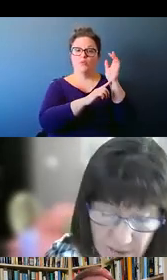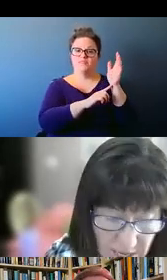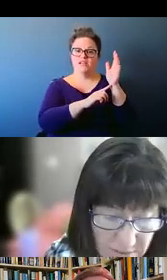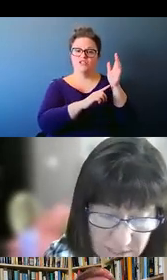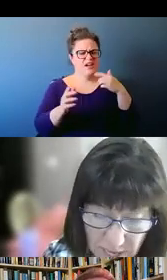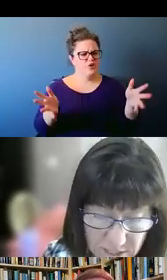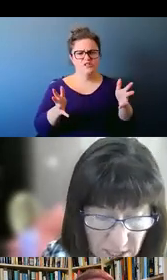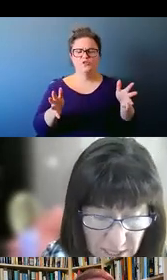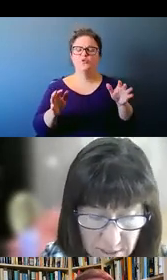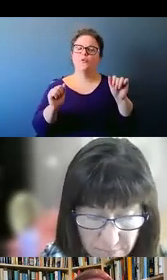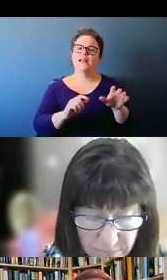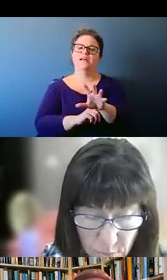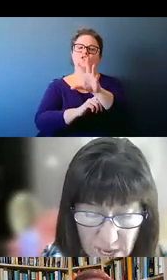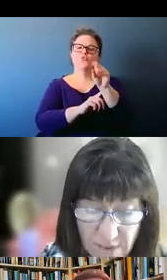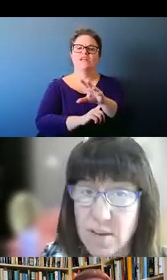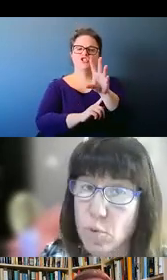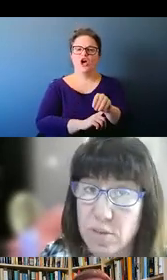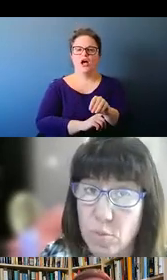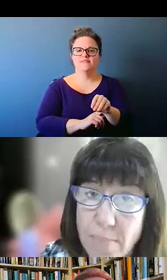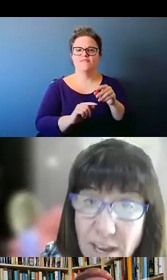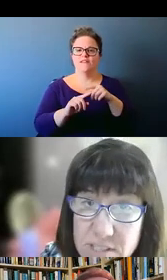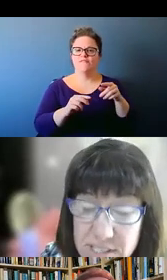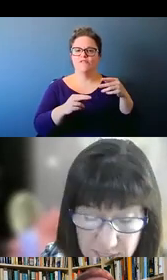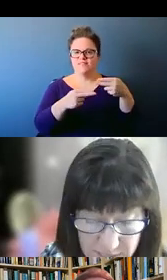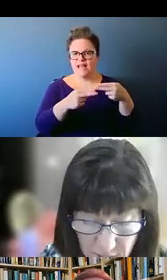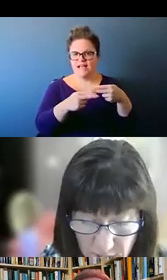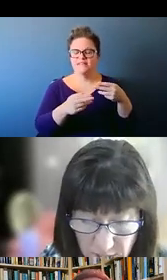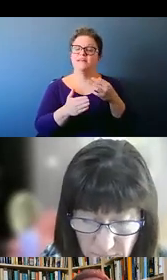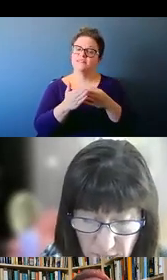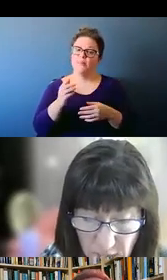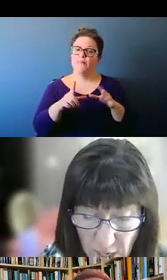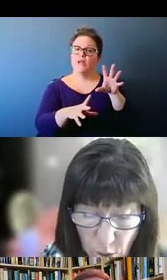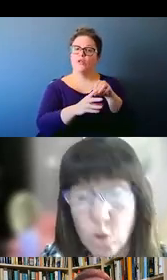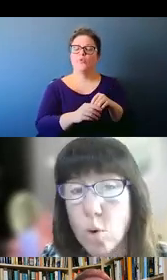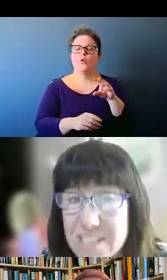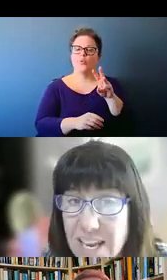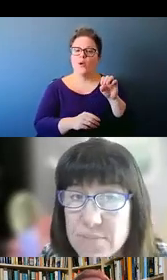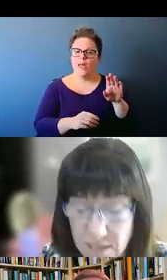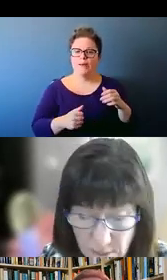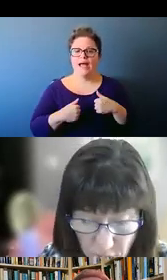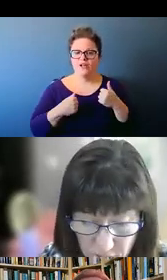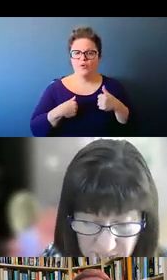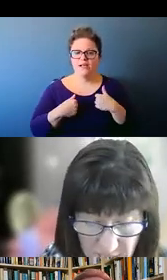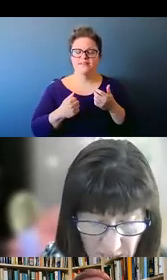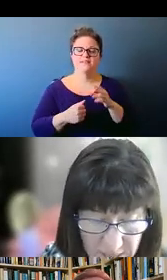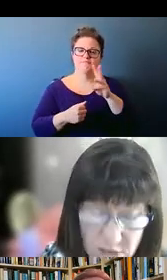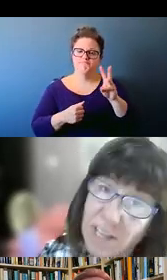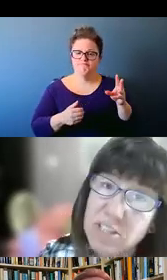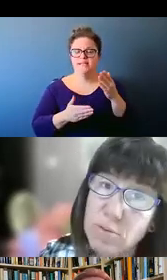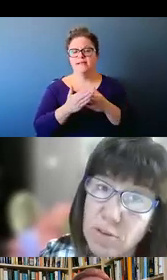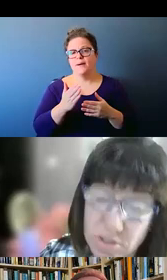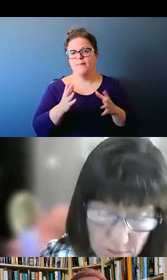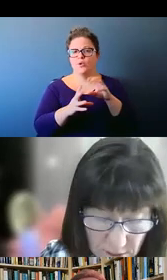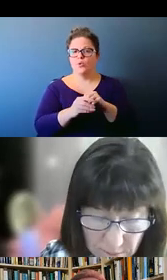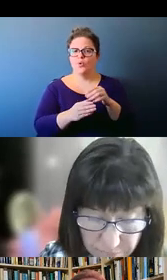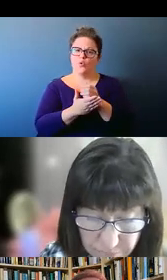screenshot of any of the slides you'd like. We have some with web addresses listed on them or course names and numbers that you might like to